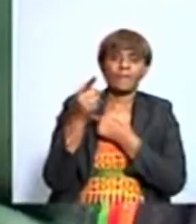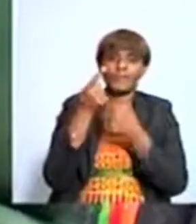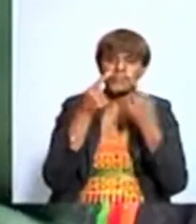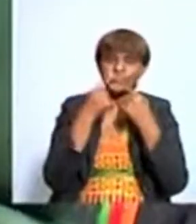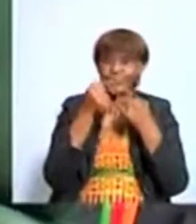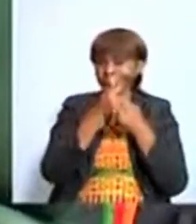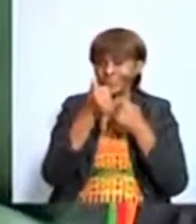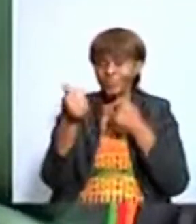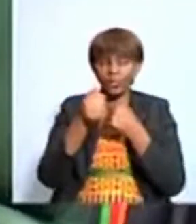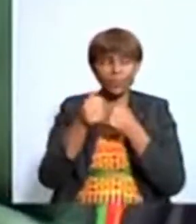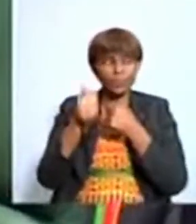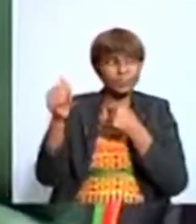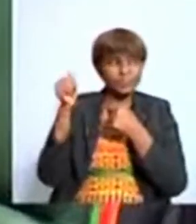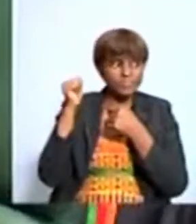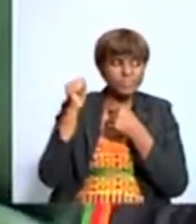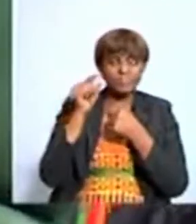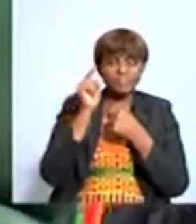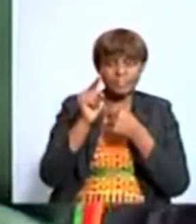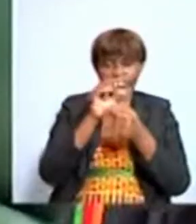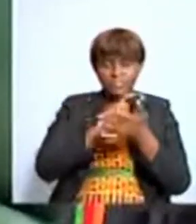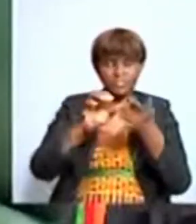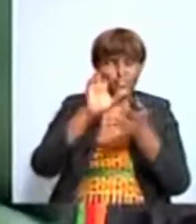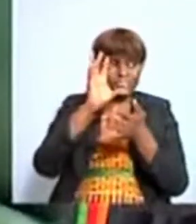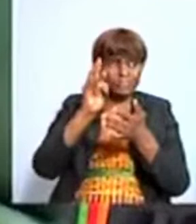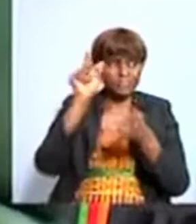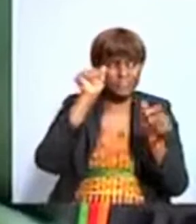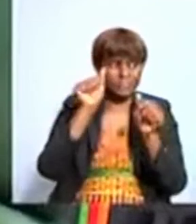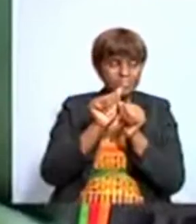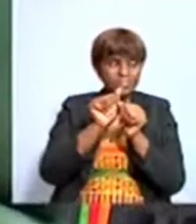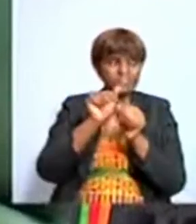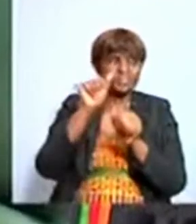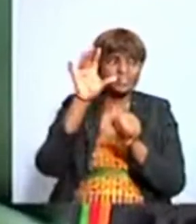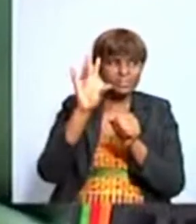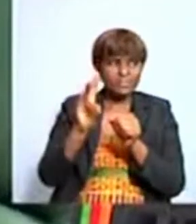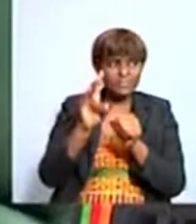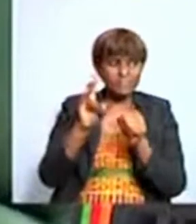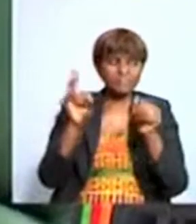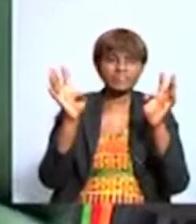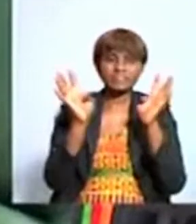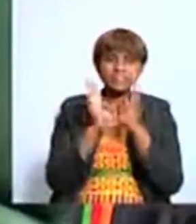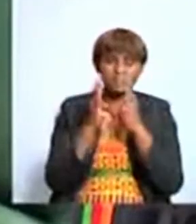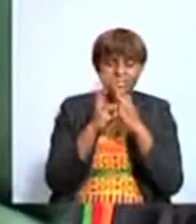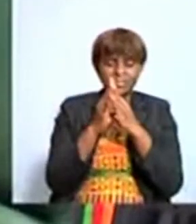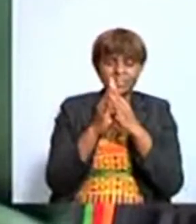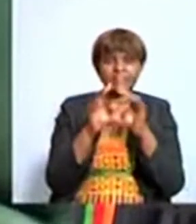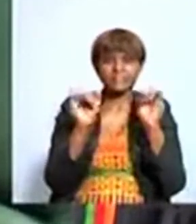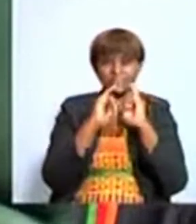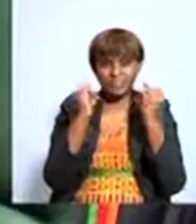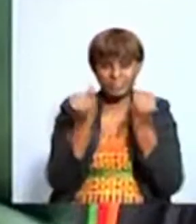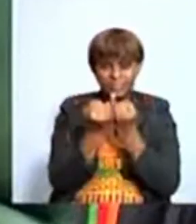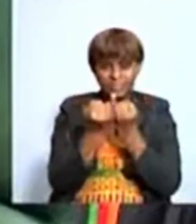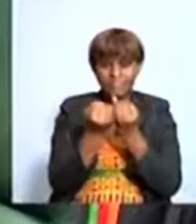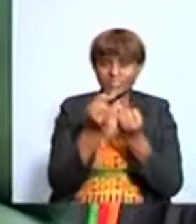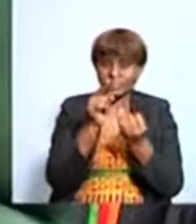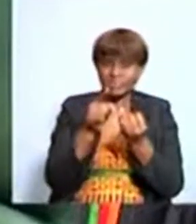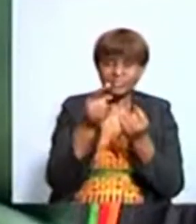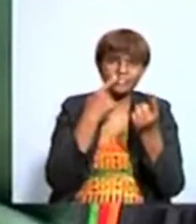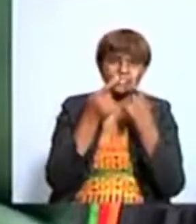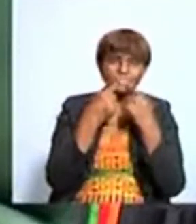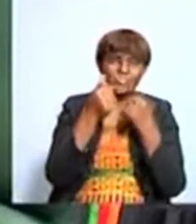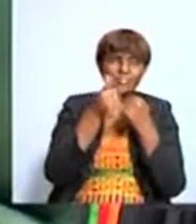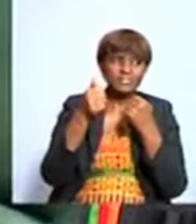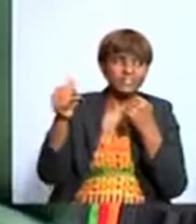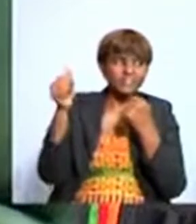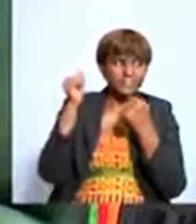any objection? Clause 6 is agreed to. Clause 7, Meeting of Institute. Any debate, any objection?